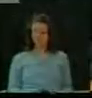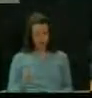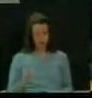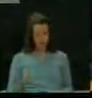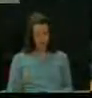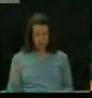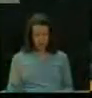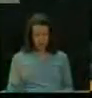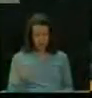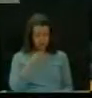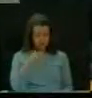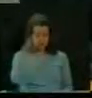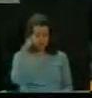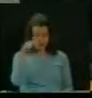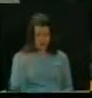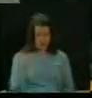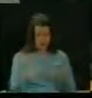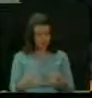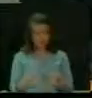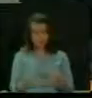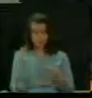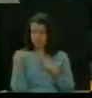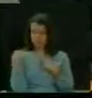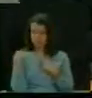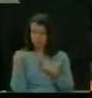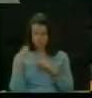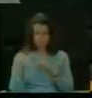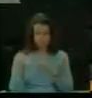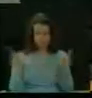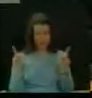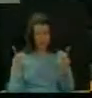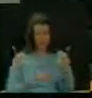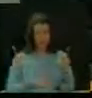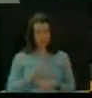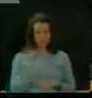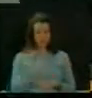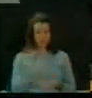I don't think it's this body's responsibility, but Kim, if you'll go ahead and give us your name and address for the